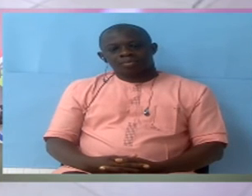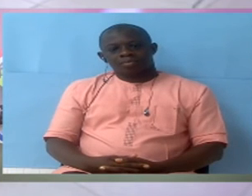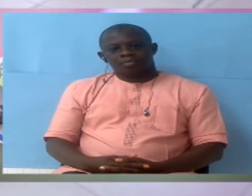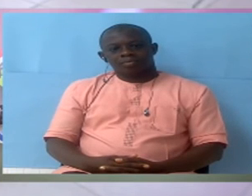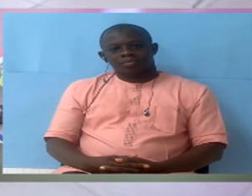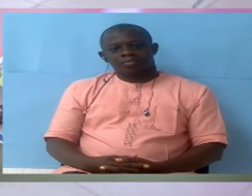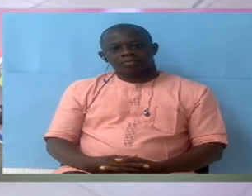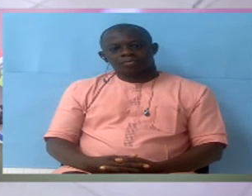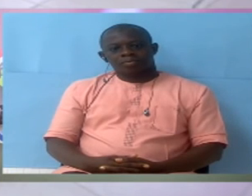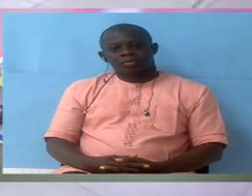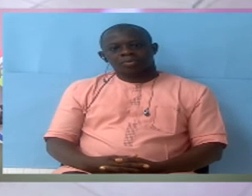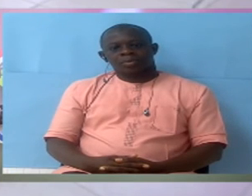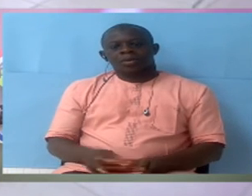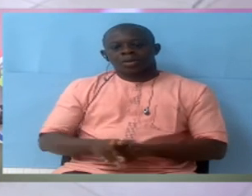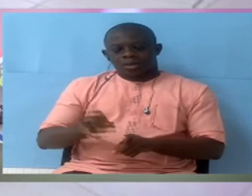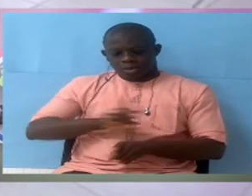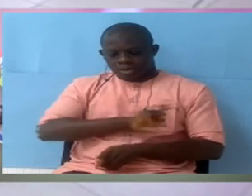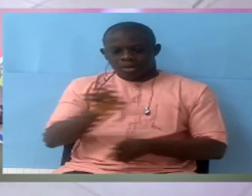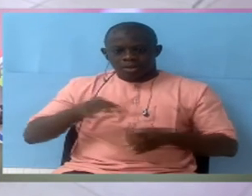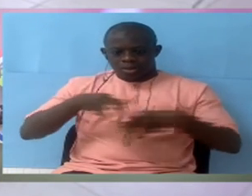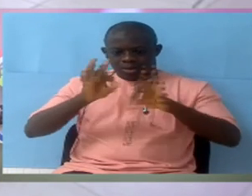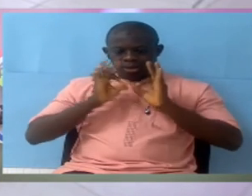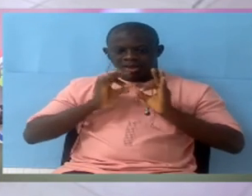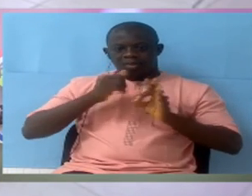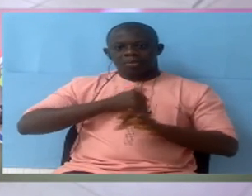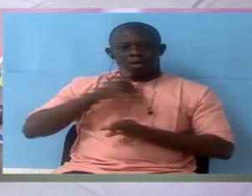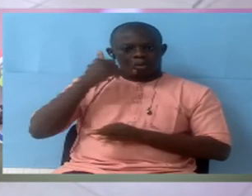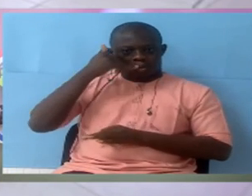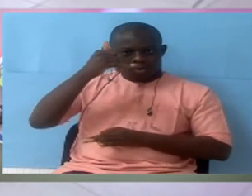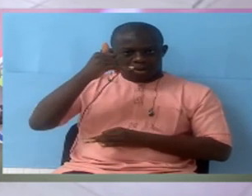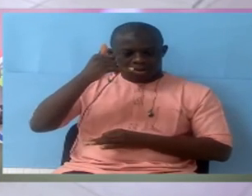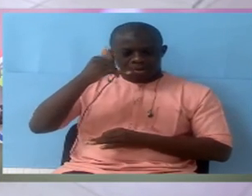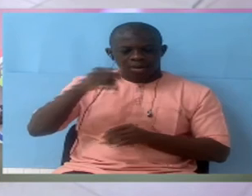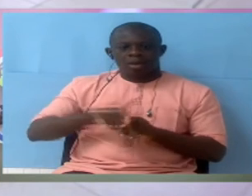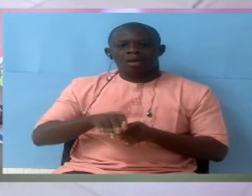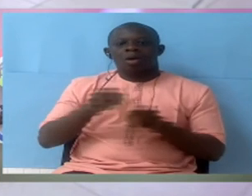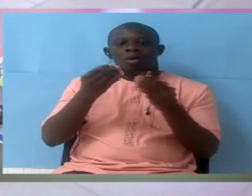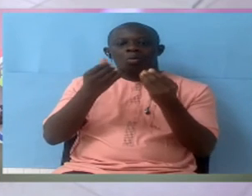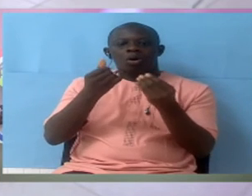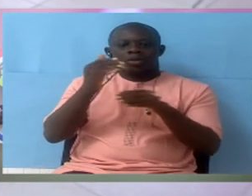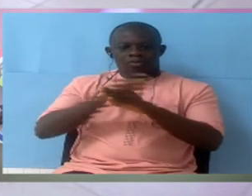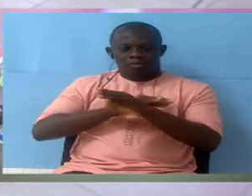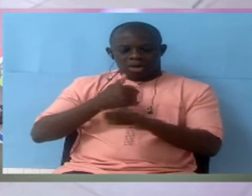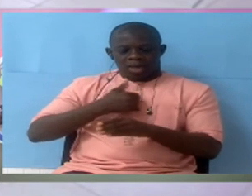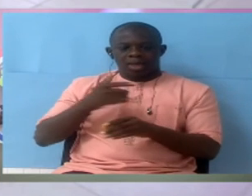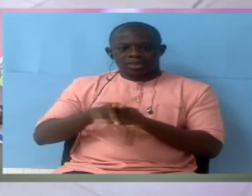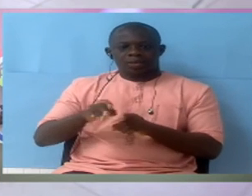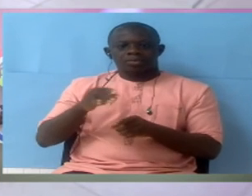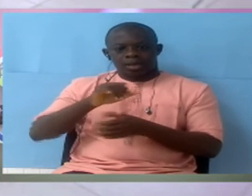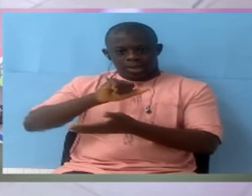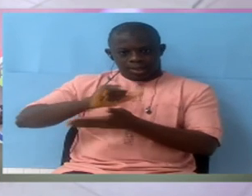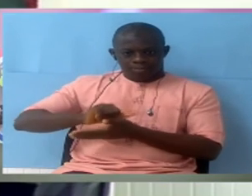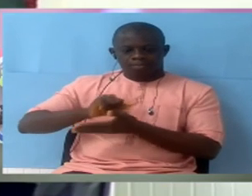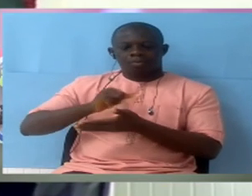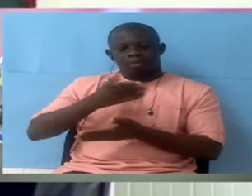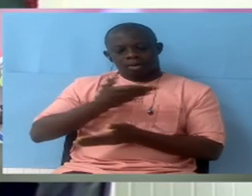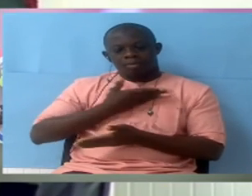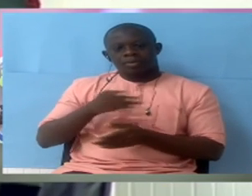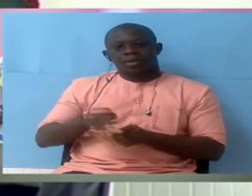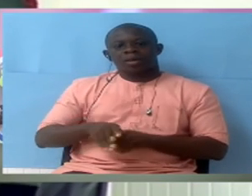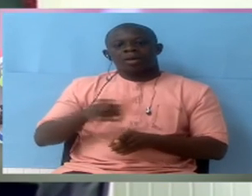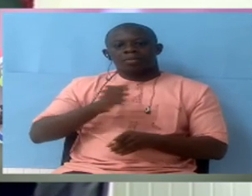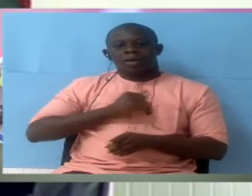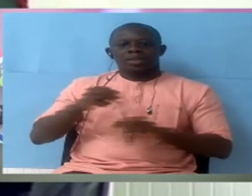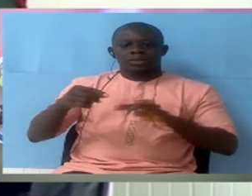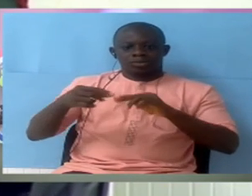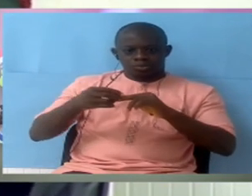They took my mobile. Ñu jël suma mobile bi. The money that was in me. Xaalis bi ma amé won. My finger